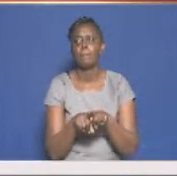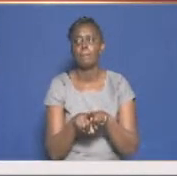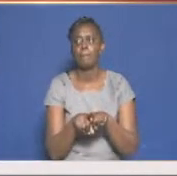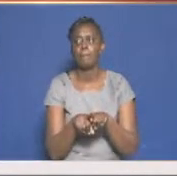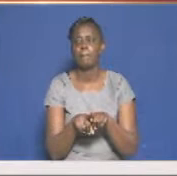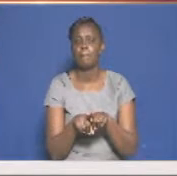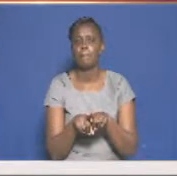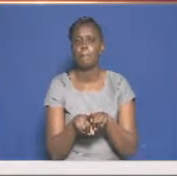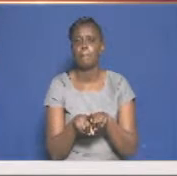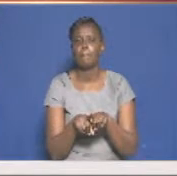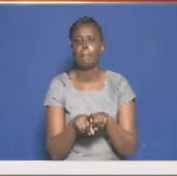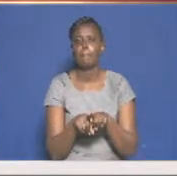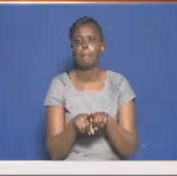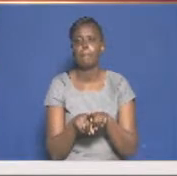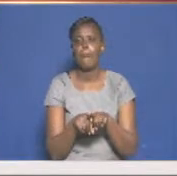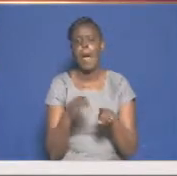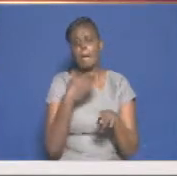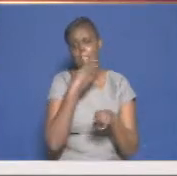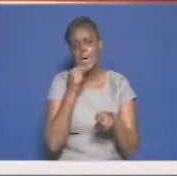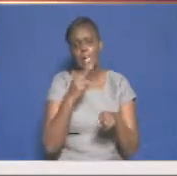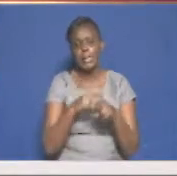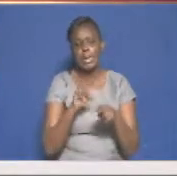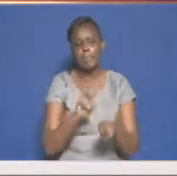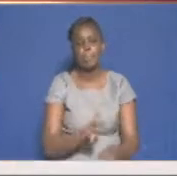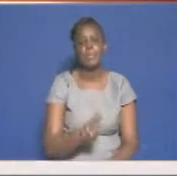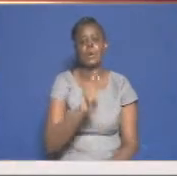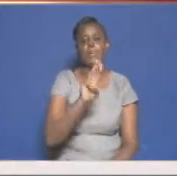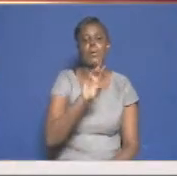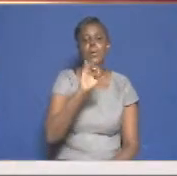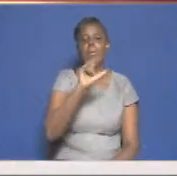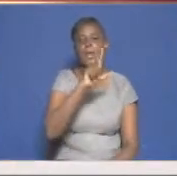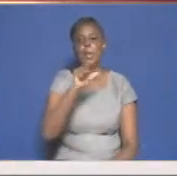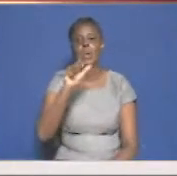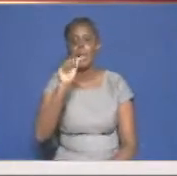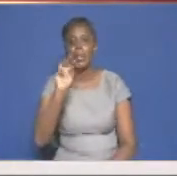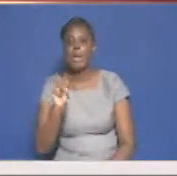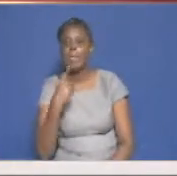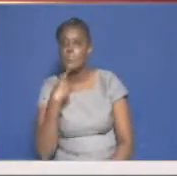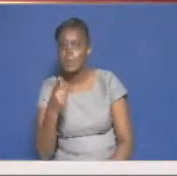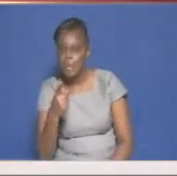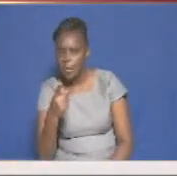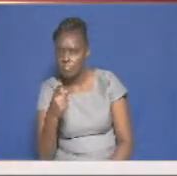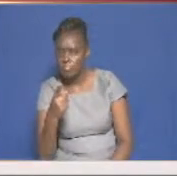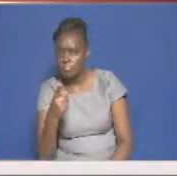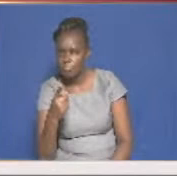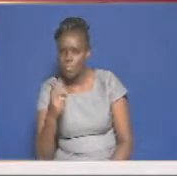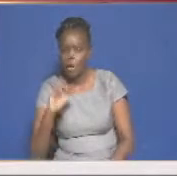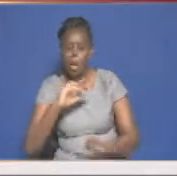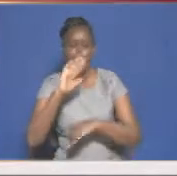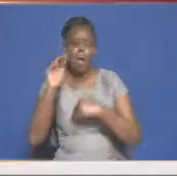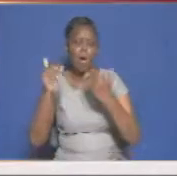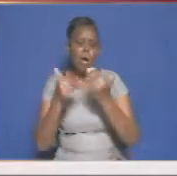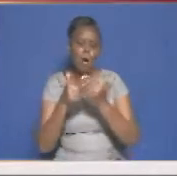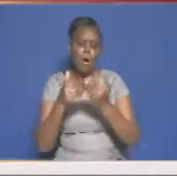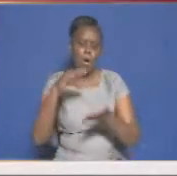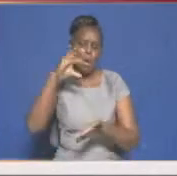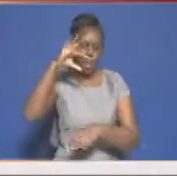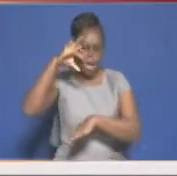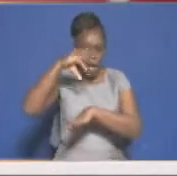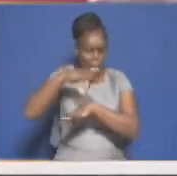what William Shakespeare said, Mr. Speaker, that all of us were on this earth just